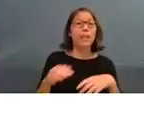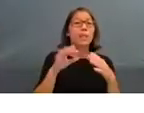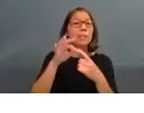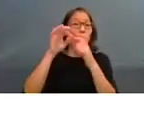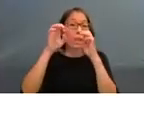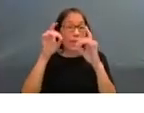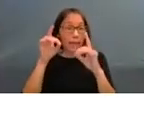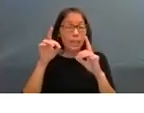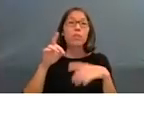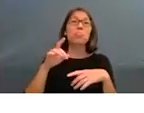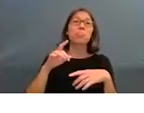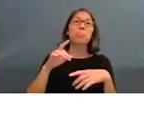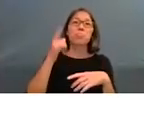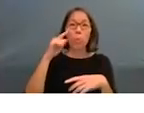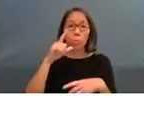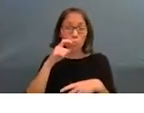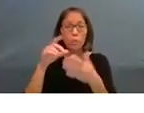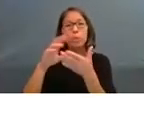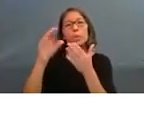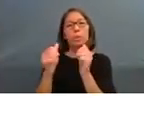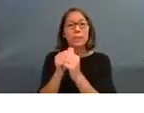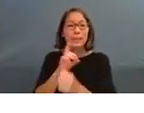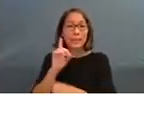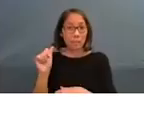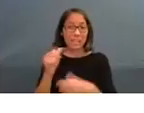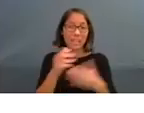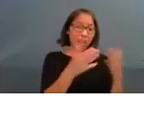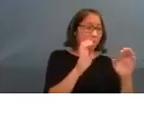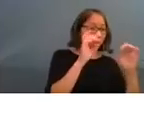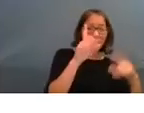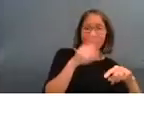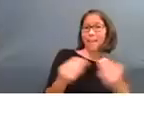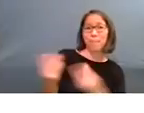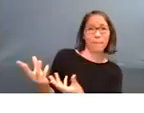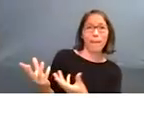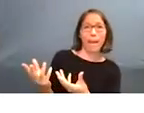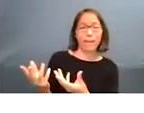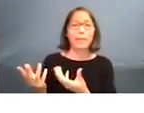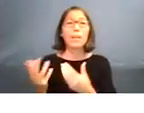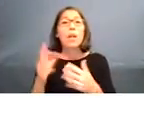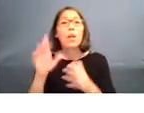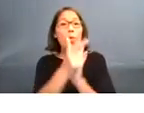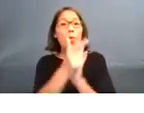is for students with disabilities who need something that general education can't provide. By